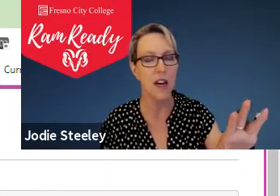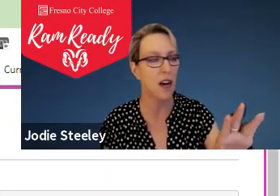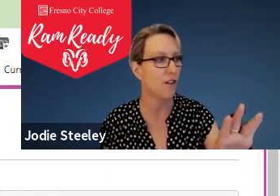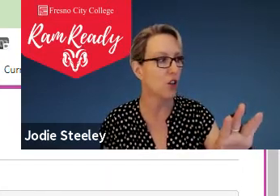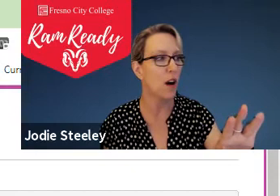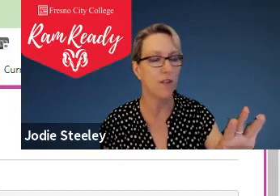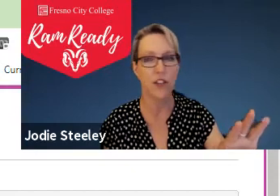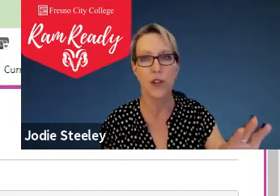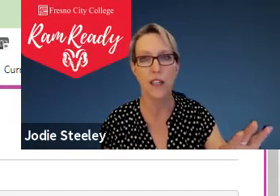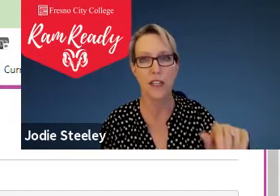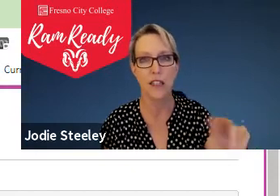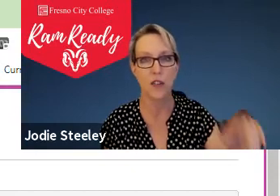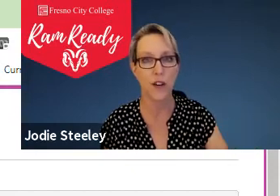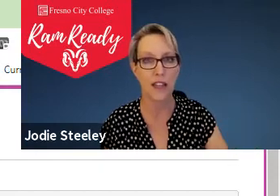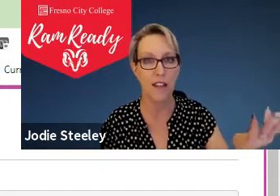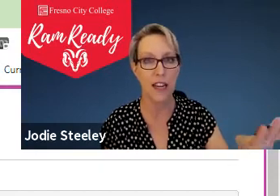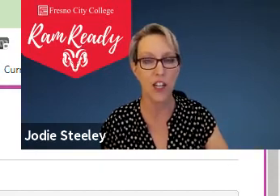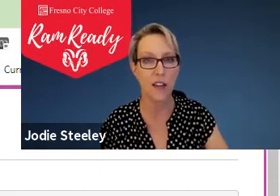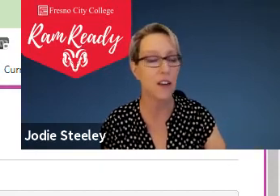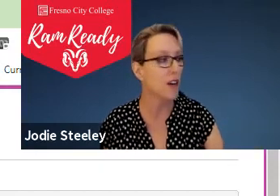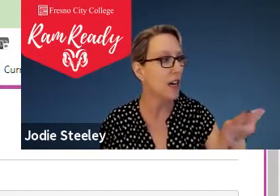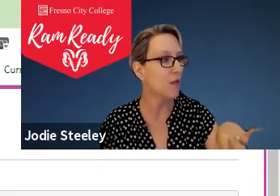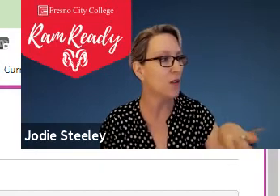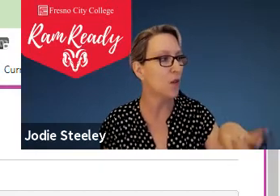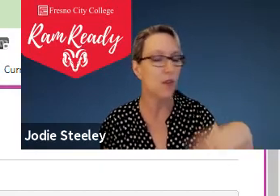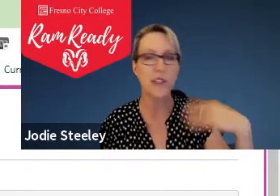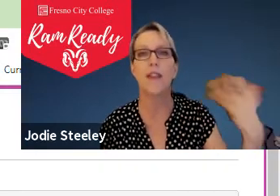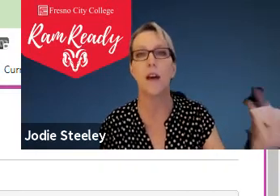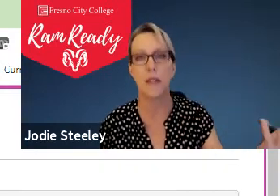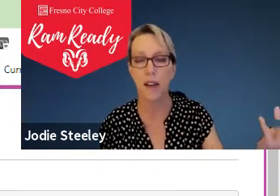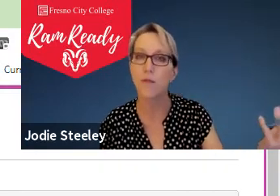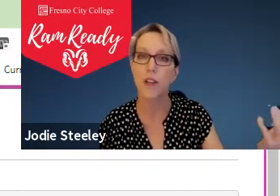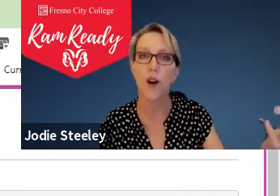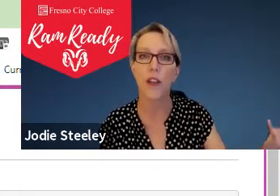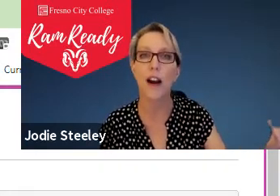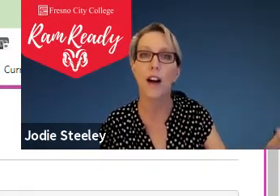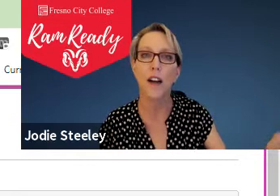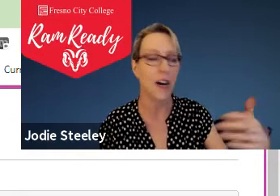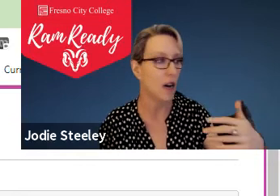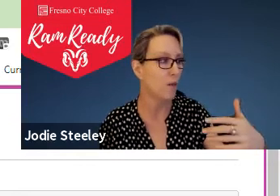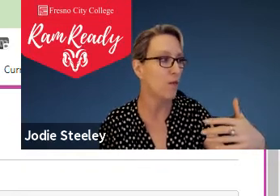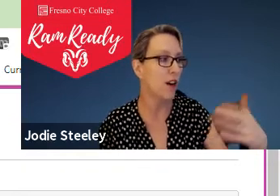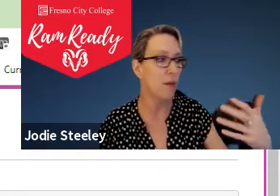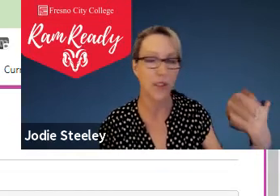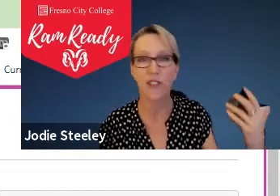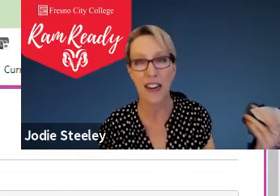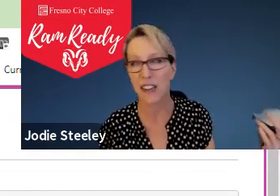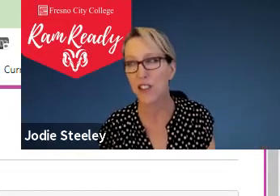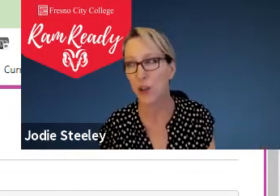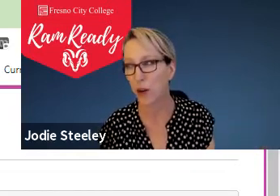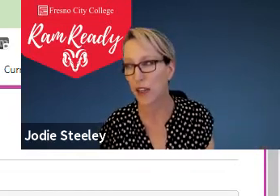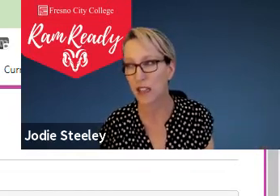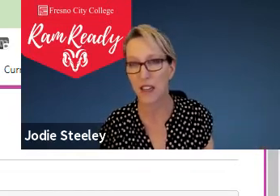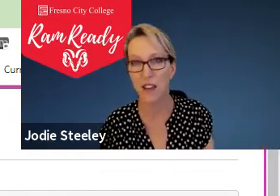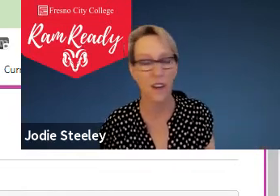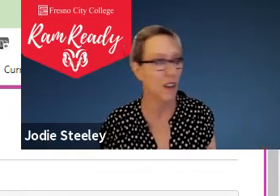say Virtual Hub for Students in this course navigation. So when you send them and tell them to go there, they're able to find it